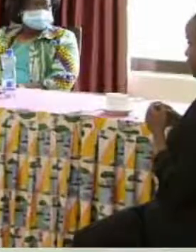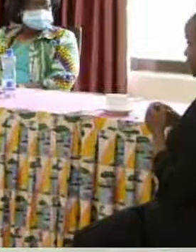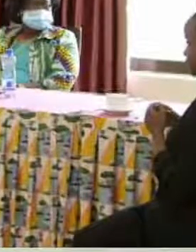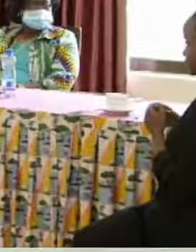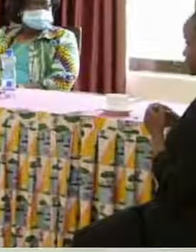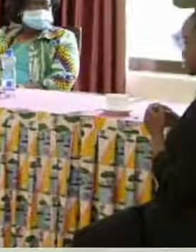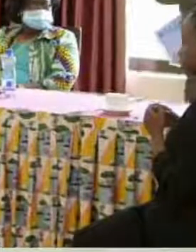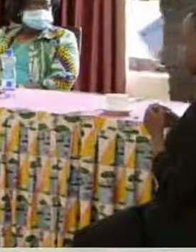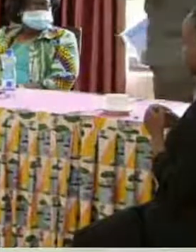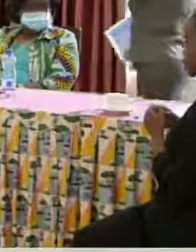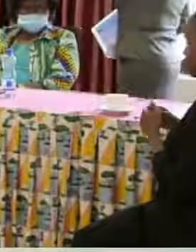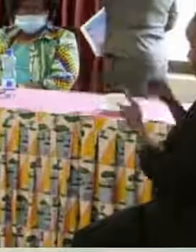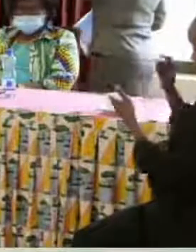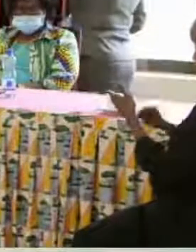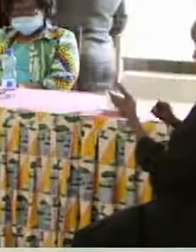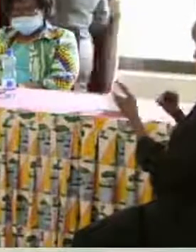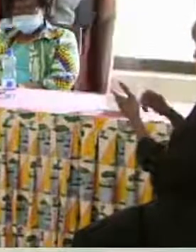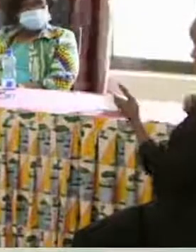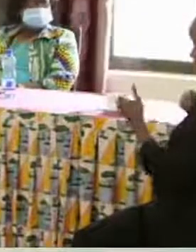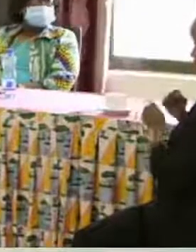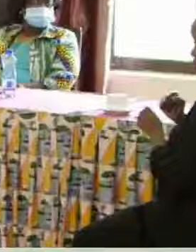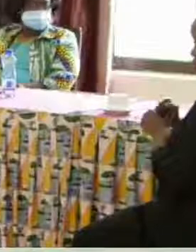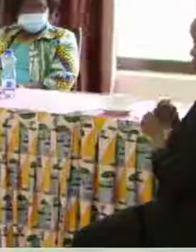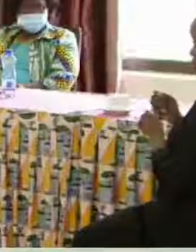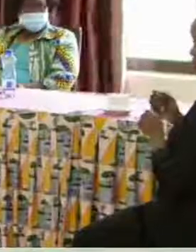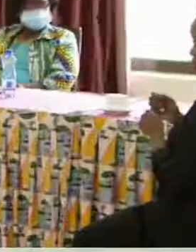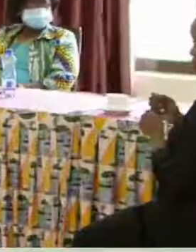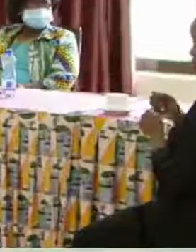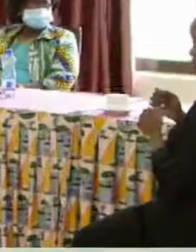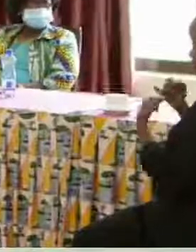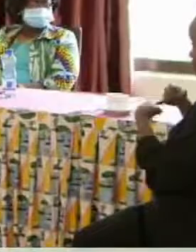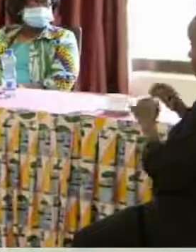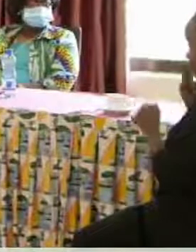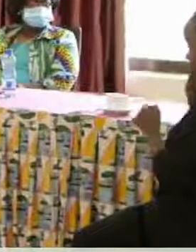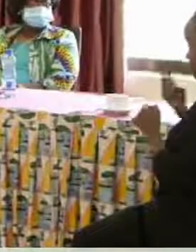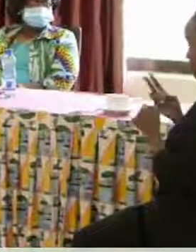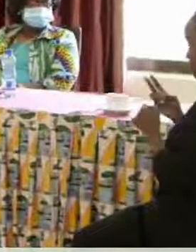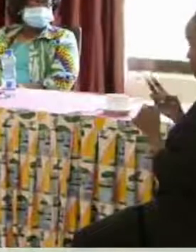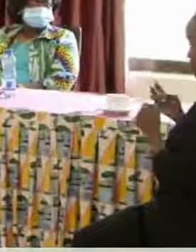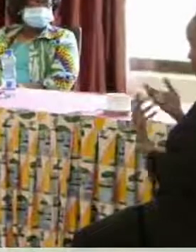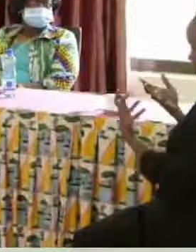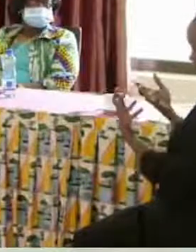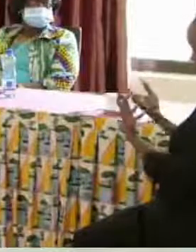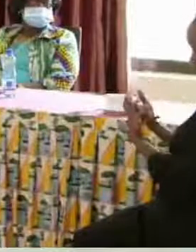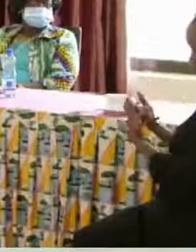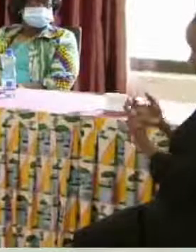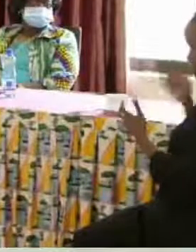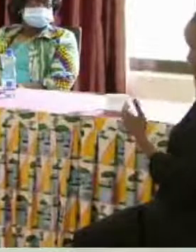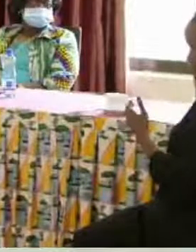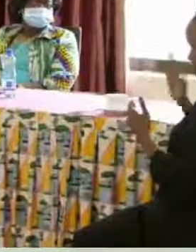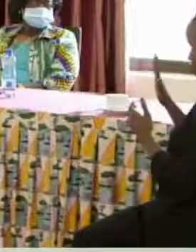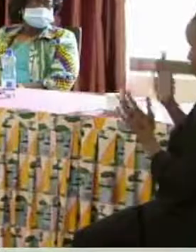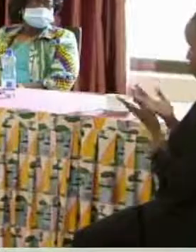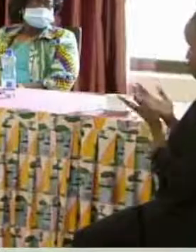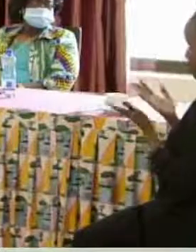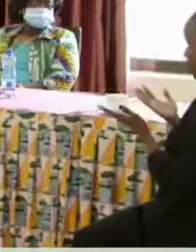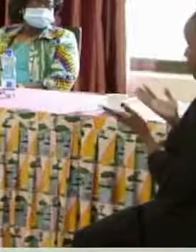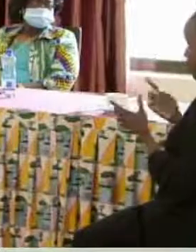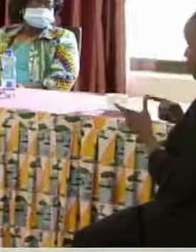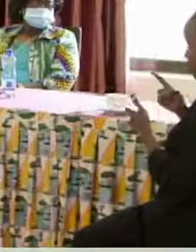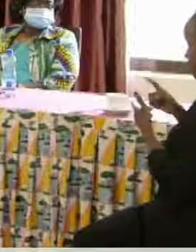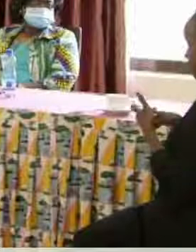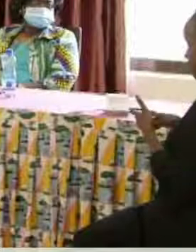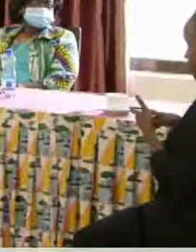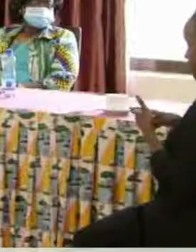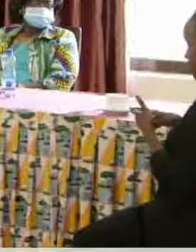I did literature, and I was trying to, try to see where I will fit in your presentation. Then, in a